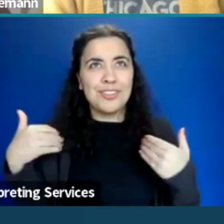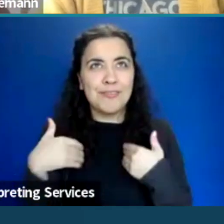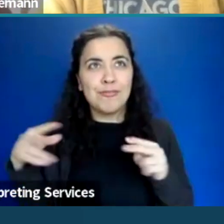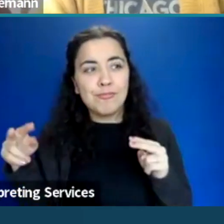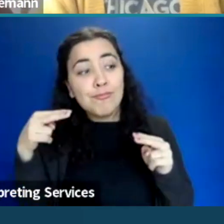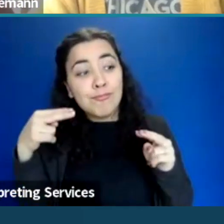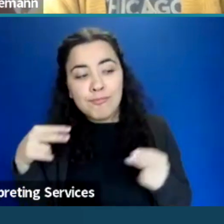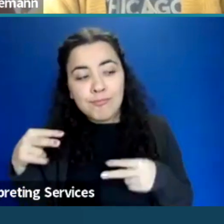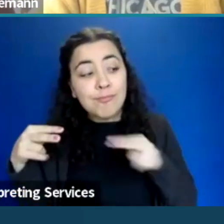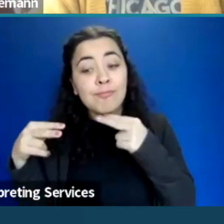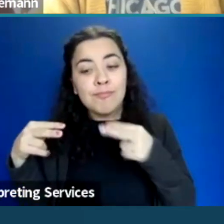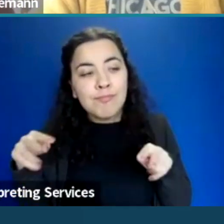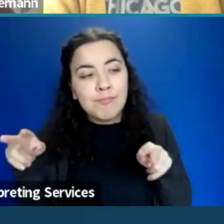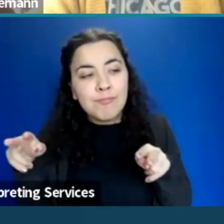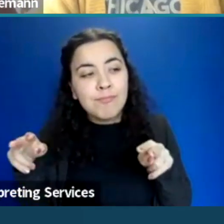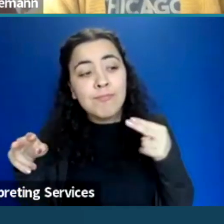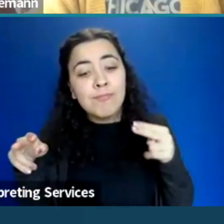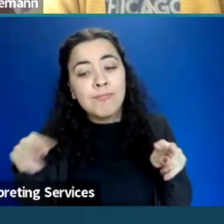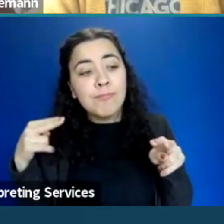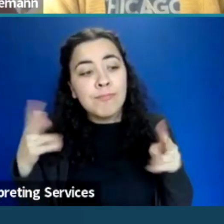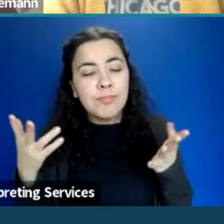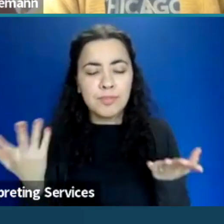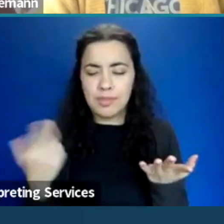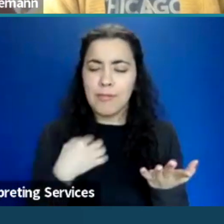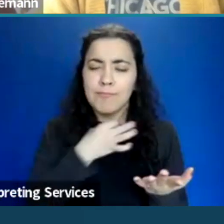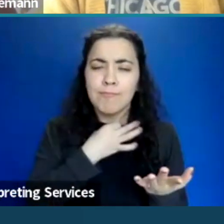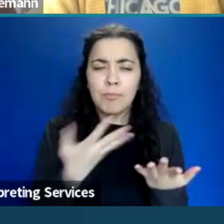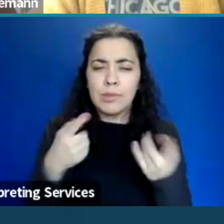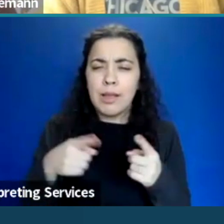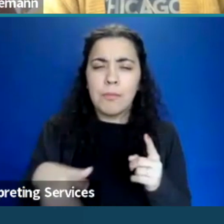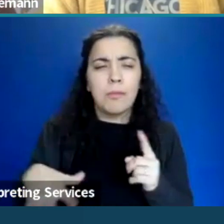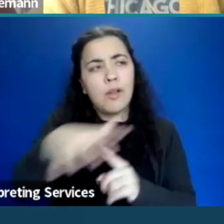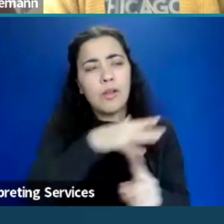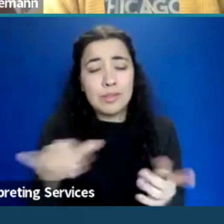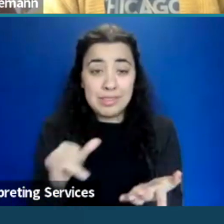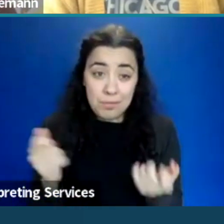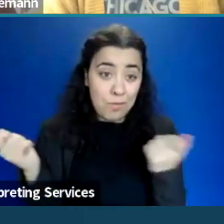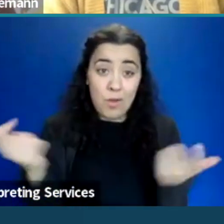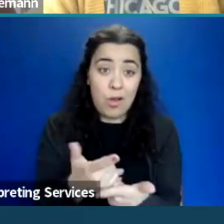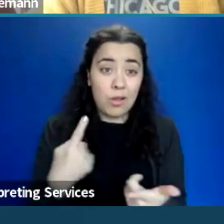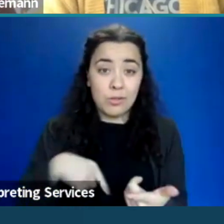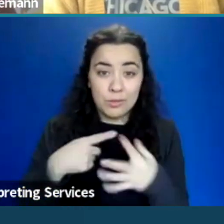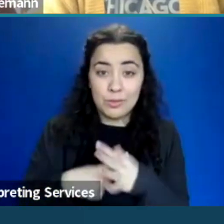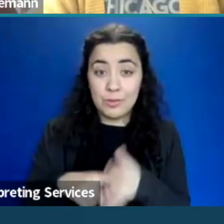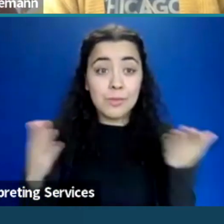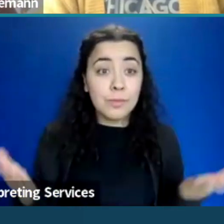other. So I want to know what's going on around. I mean, just like we all started out